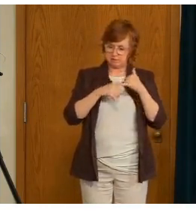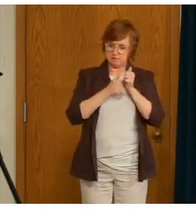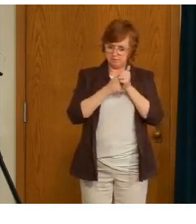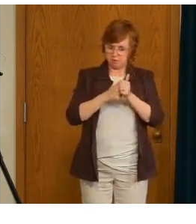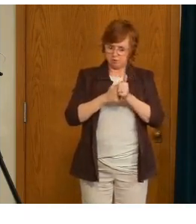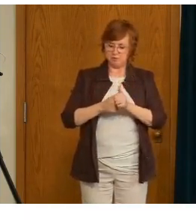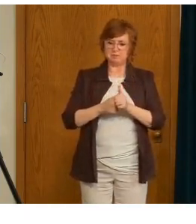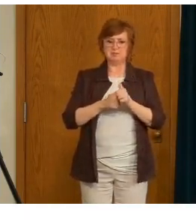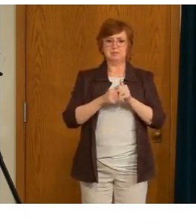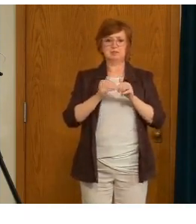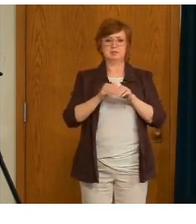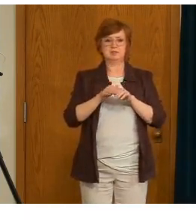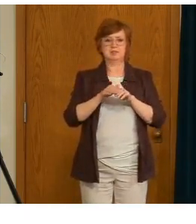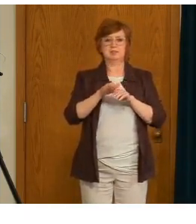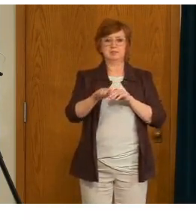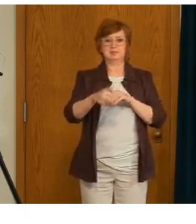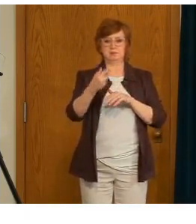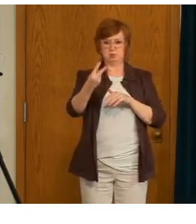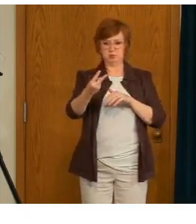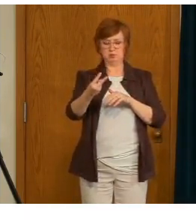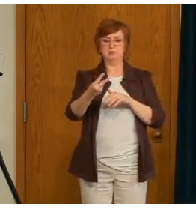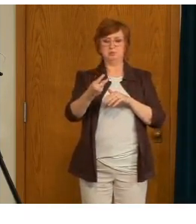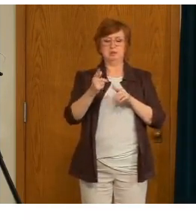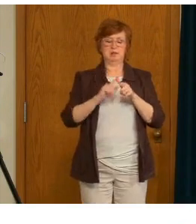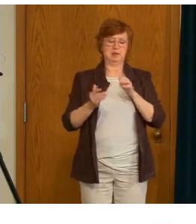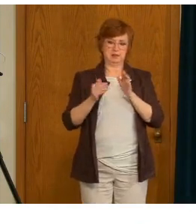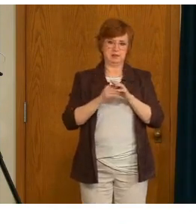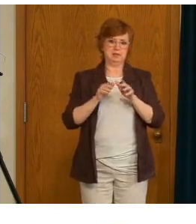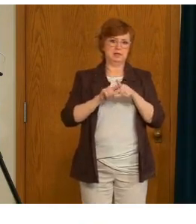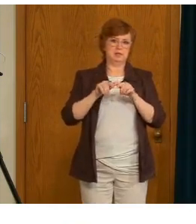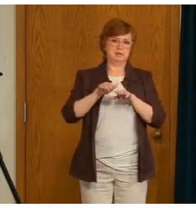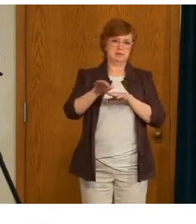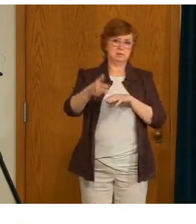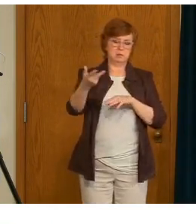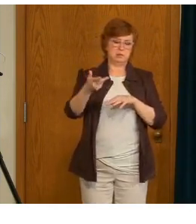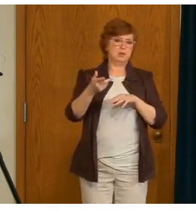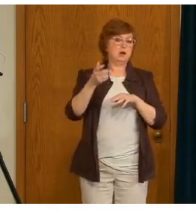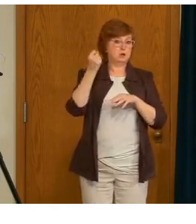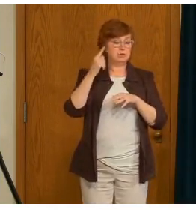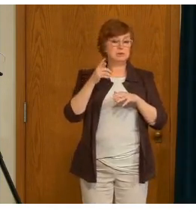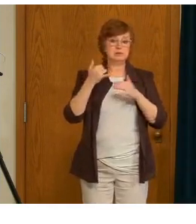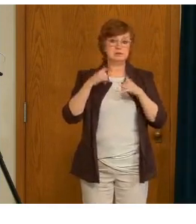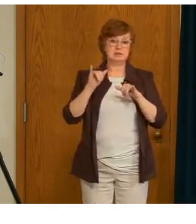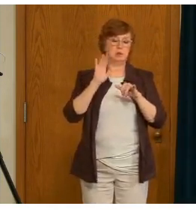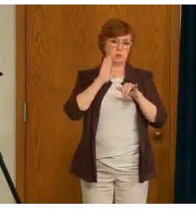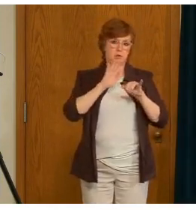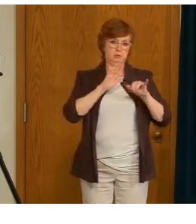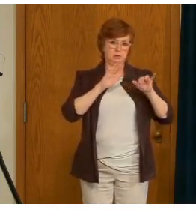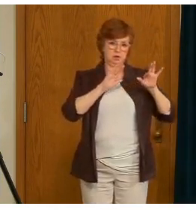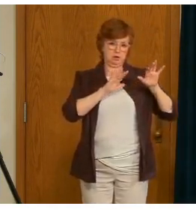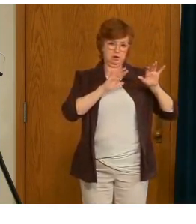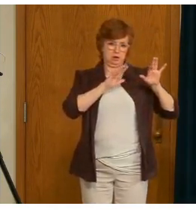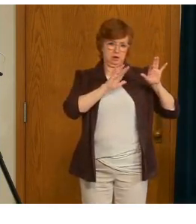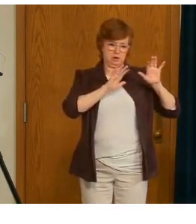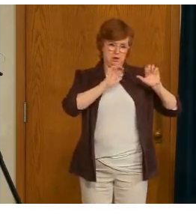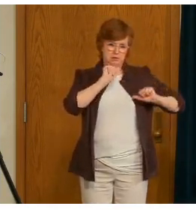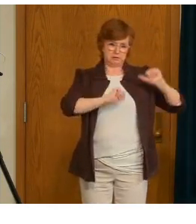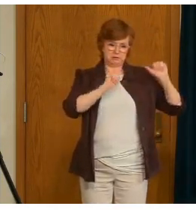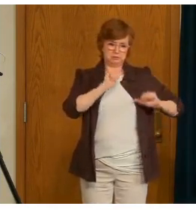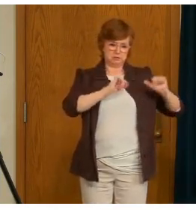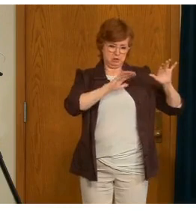step 2. And then once we reach step 3, obviously there'll be an assessment, likely, early part of July